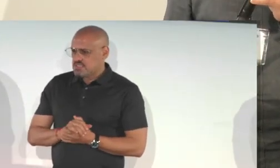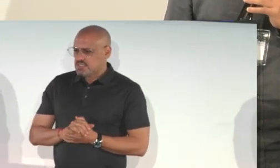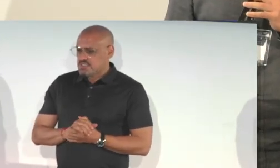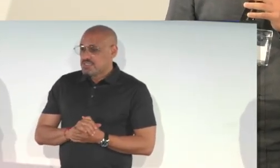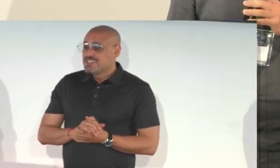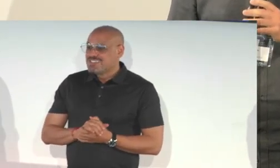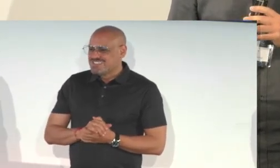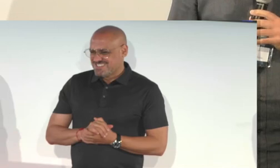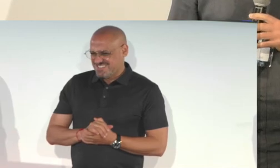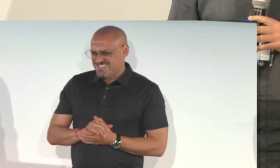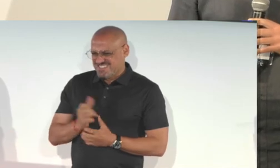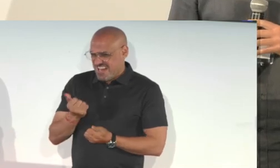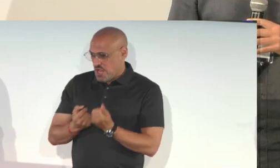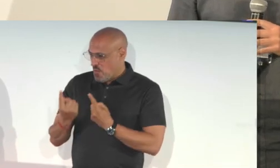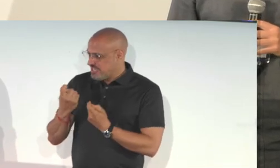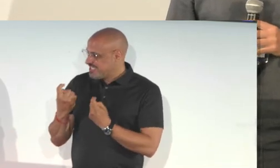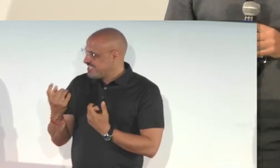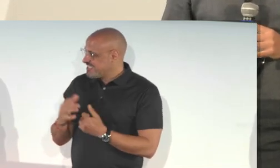Thank you.